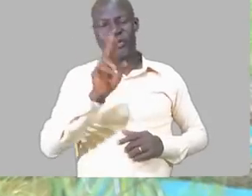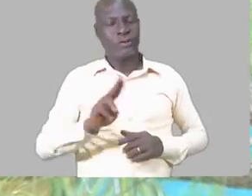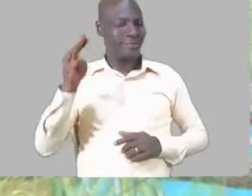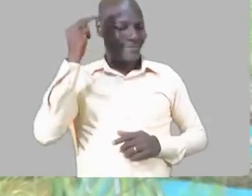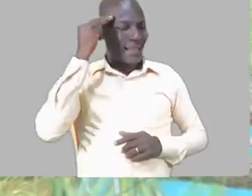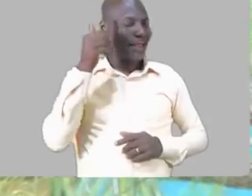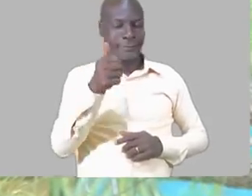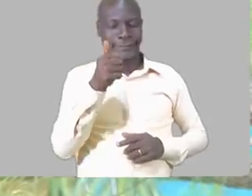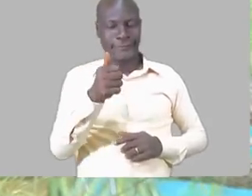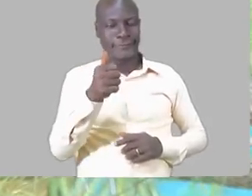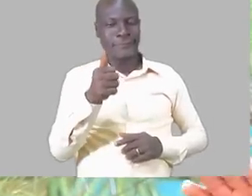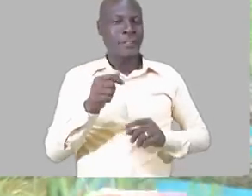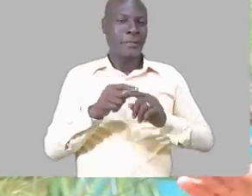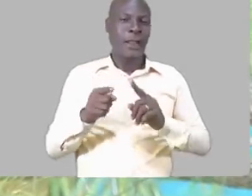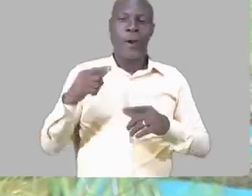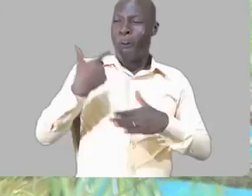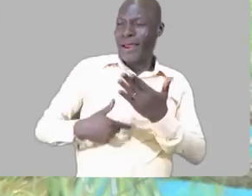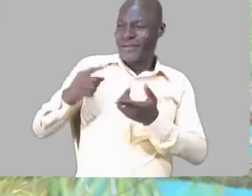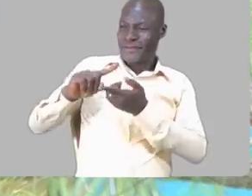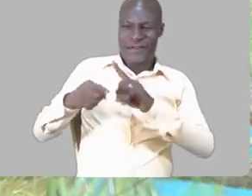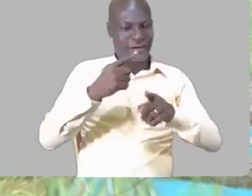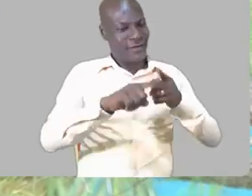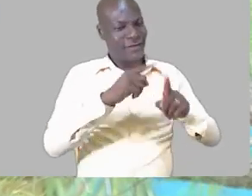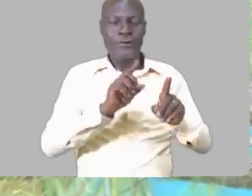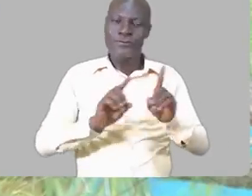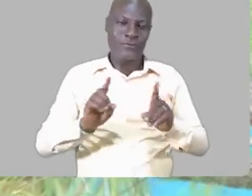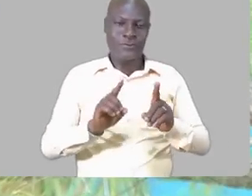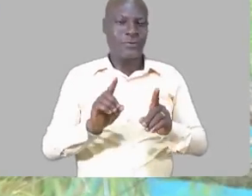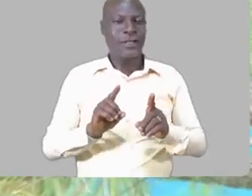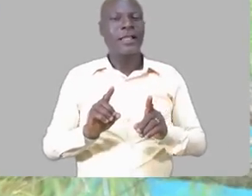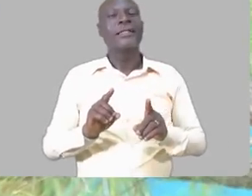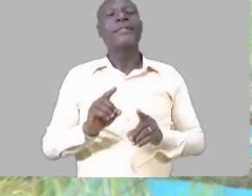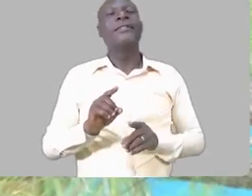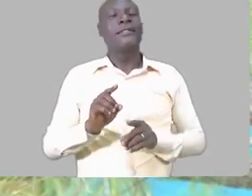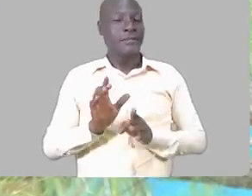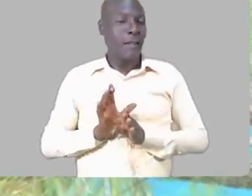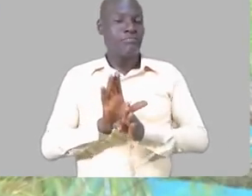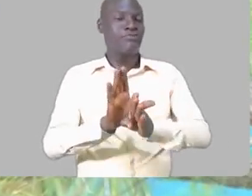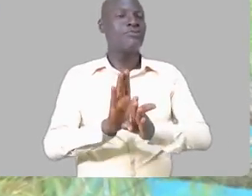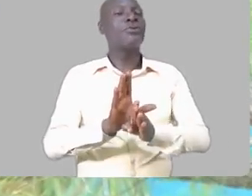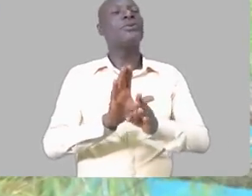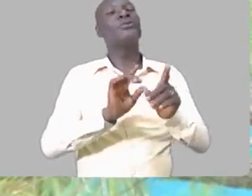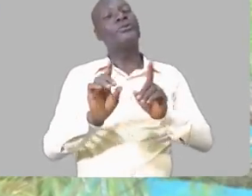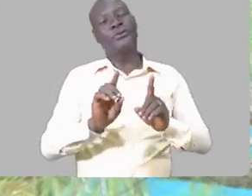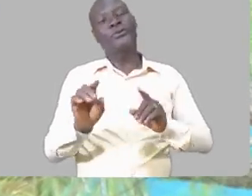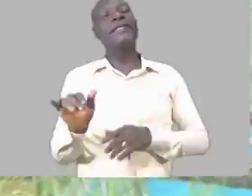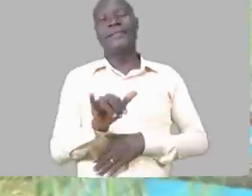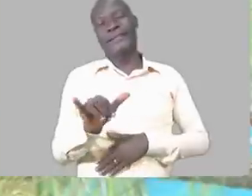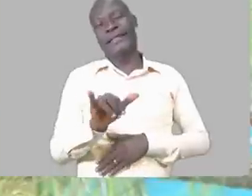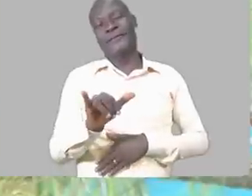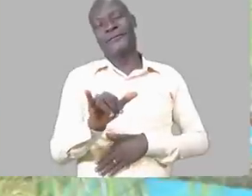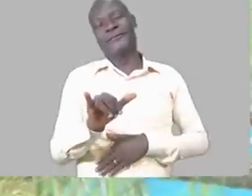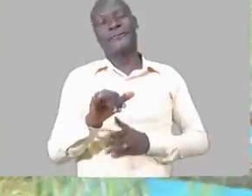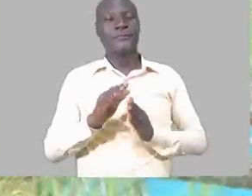obra nemum de na yonkofo eye no ana omo epia no na ono soso ekwa